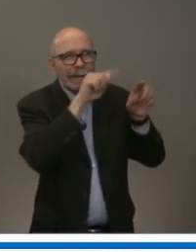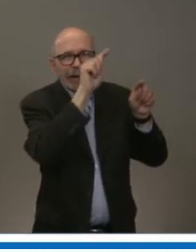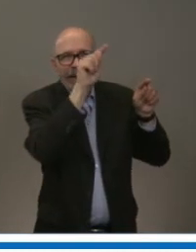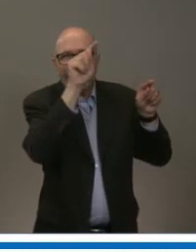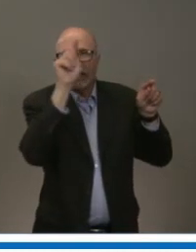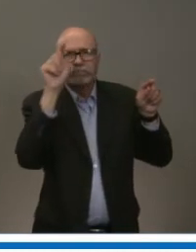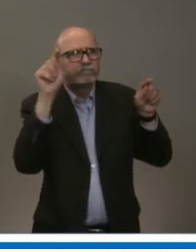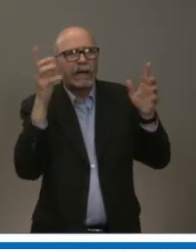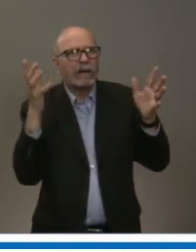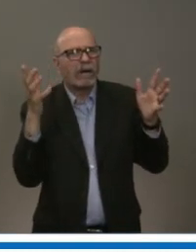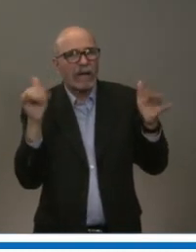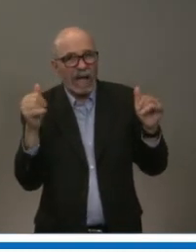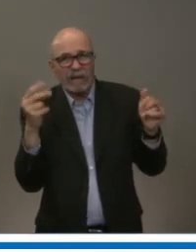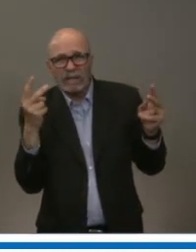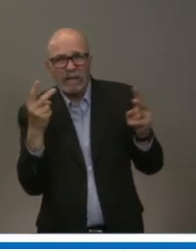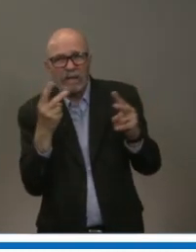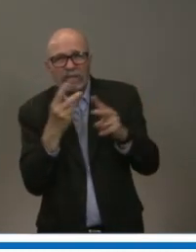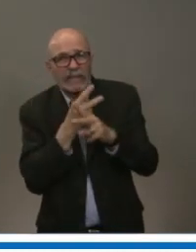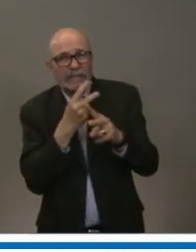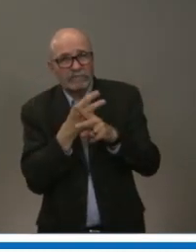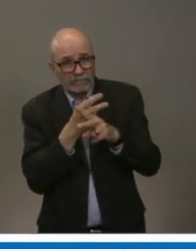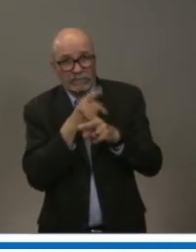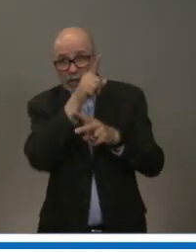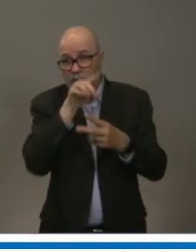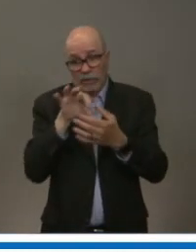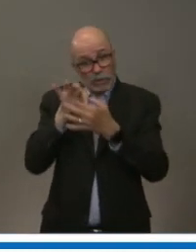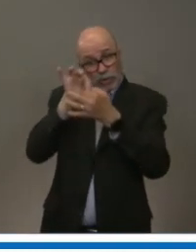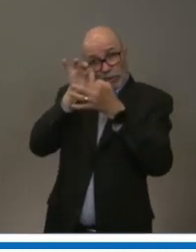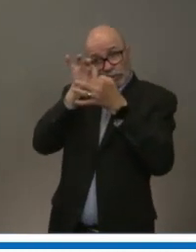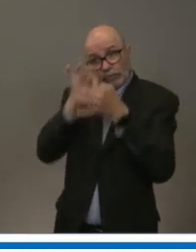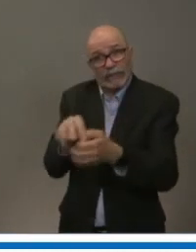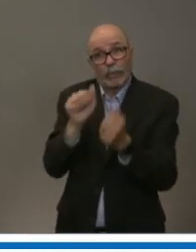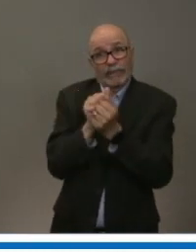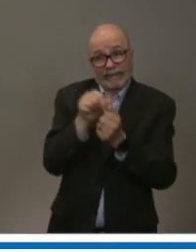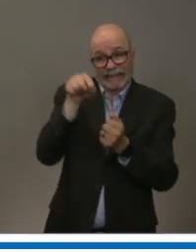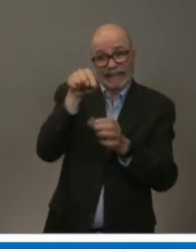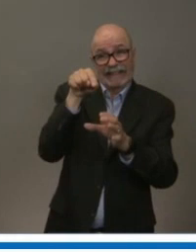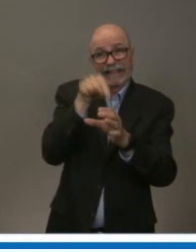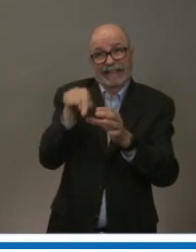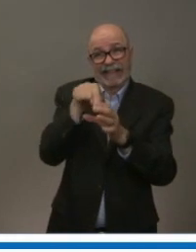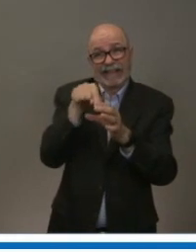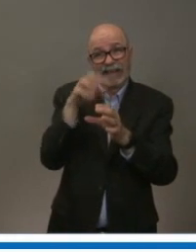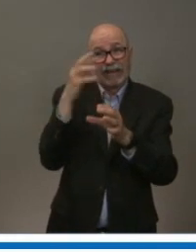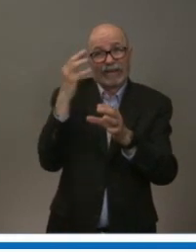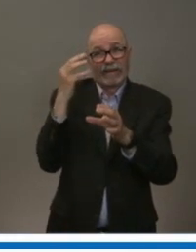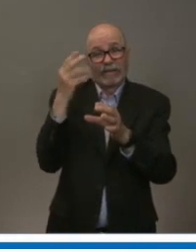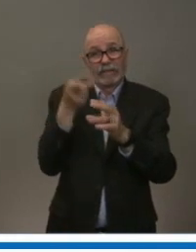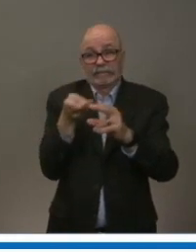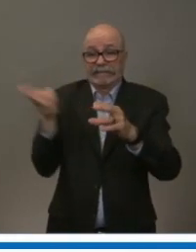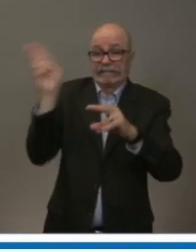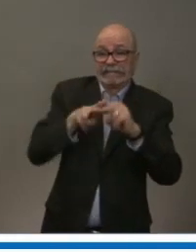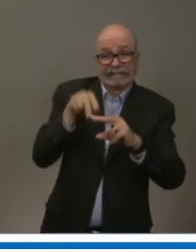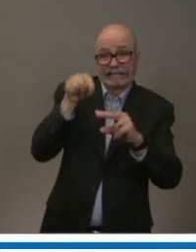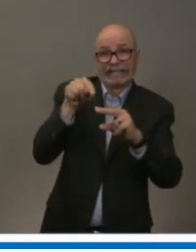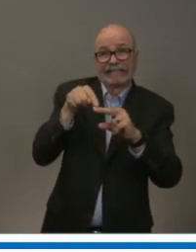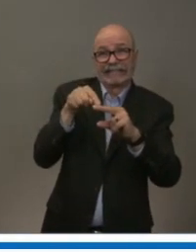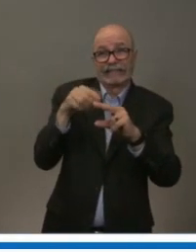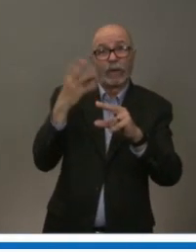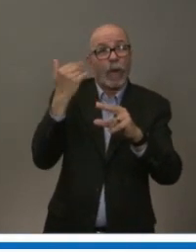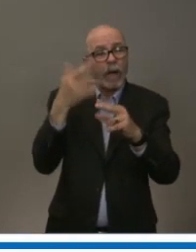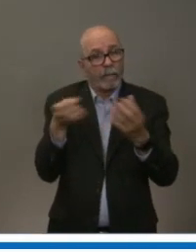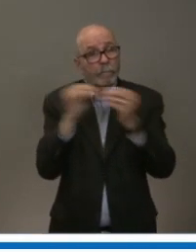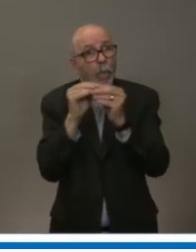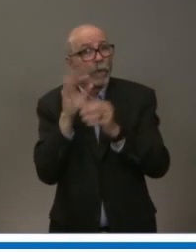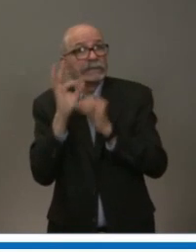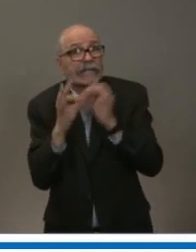that? Is that related to our increased and ramped up testing, or is there something else at play here? So I think a lot